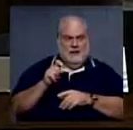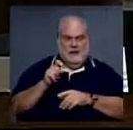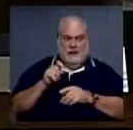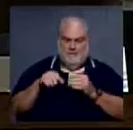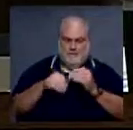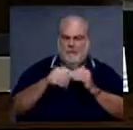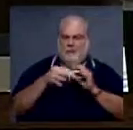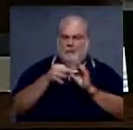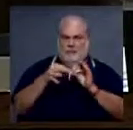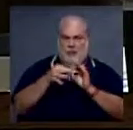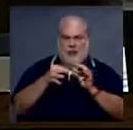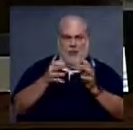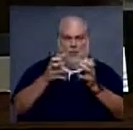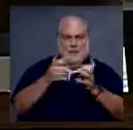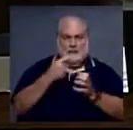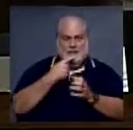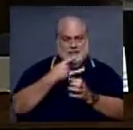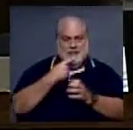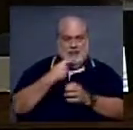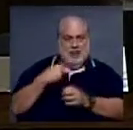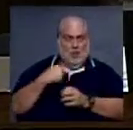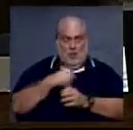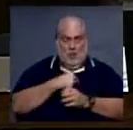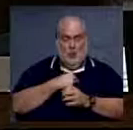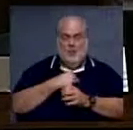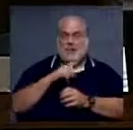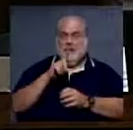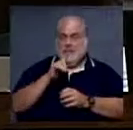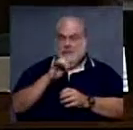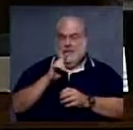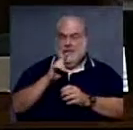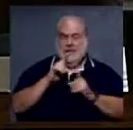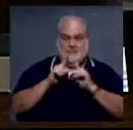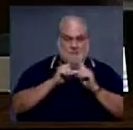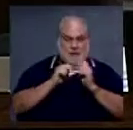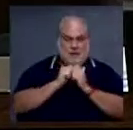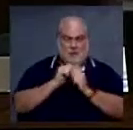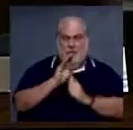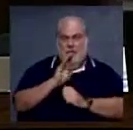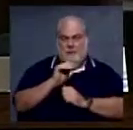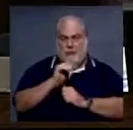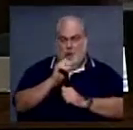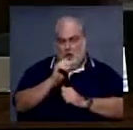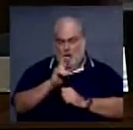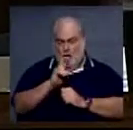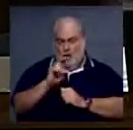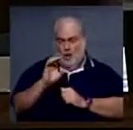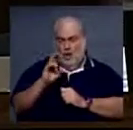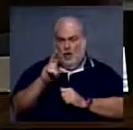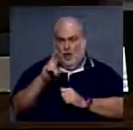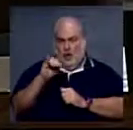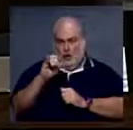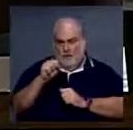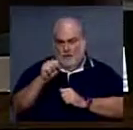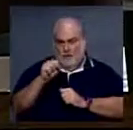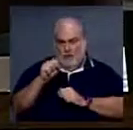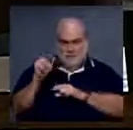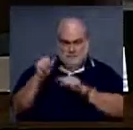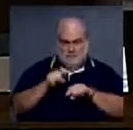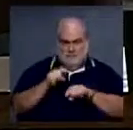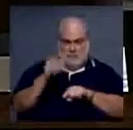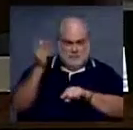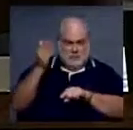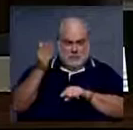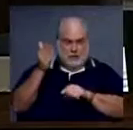be repetitive, but I do want to say that we've spoken to Baker Curris about making a presentation, and we can probably get